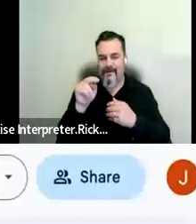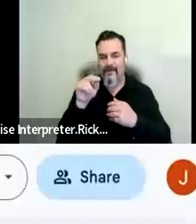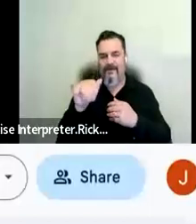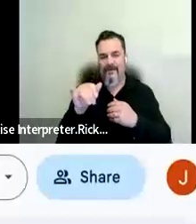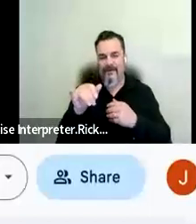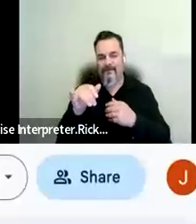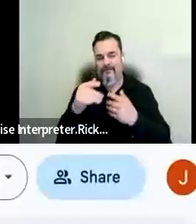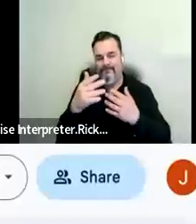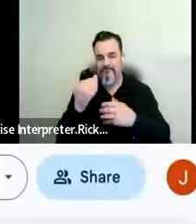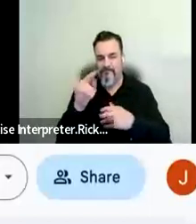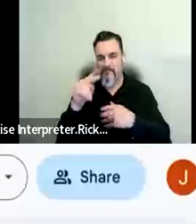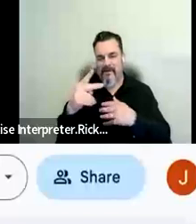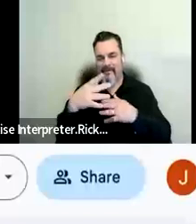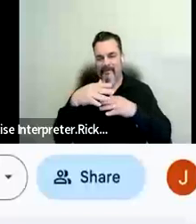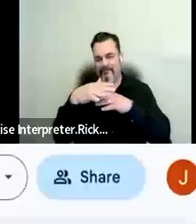bank. I'm guessing that was bank.